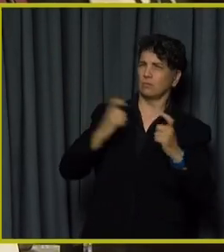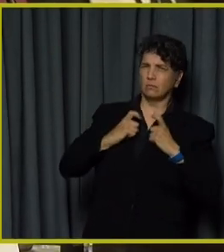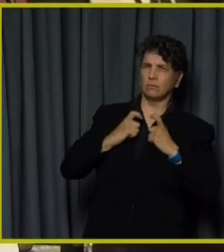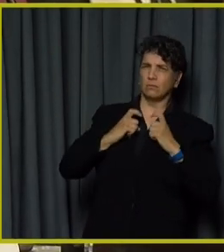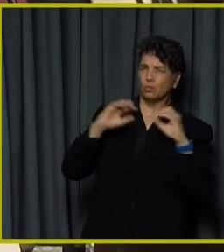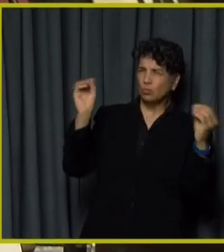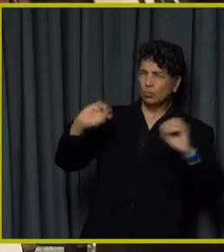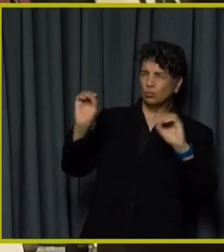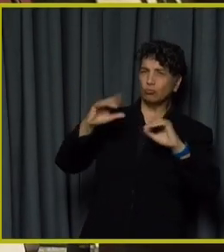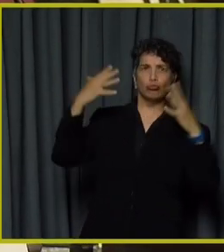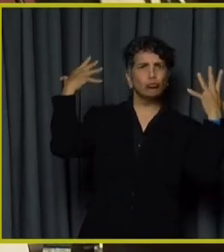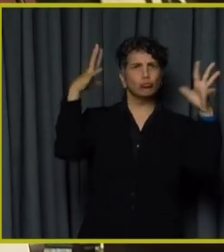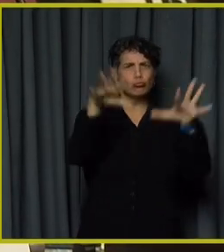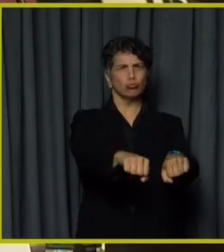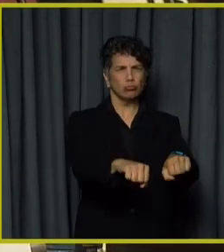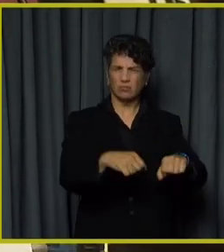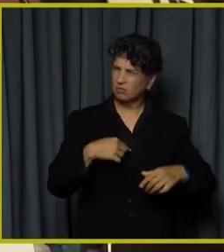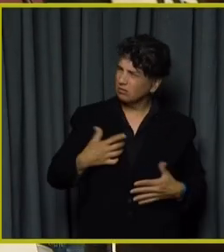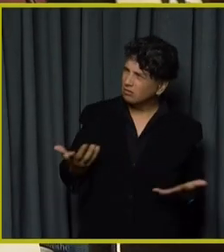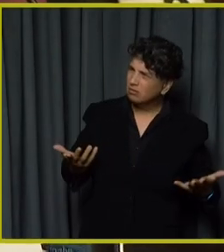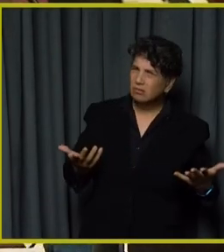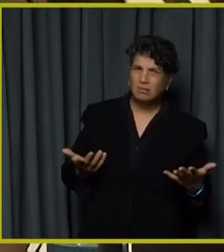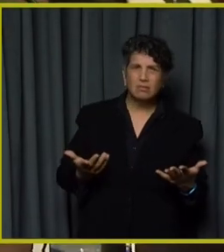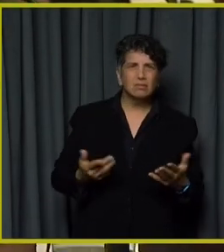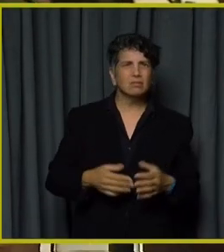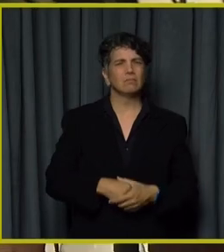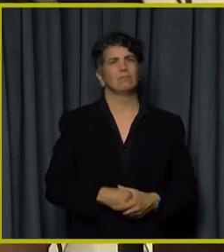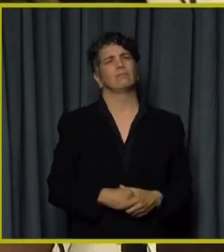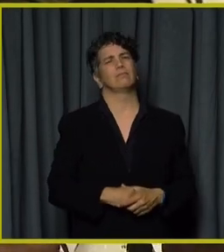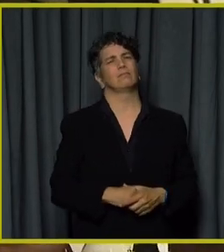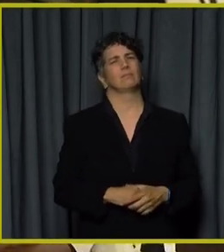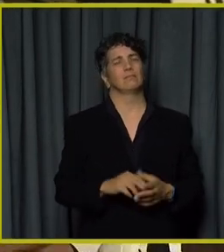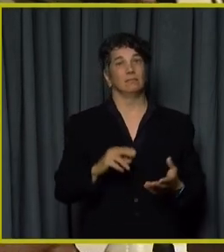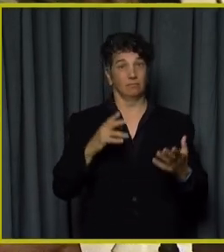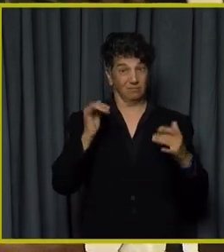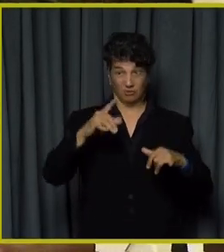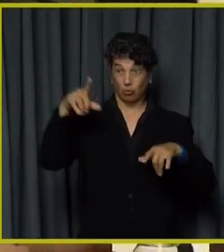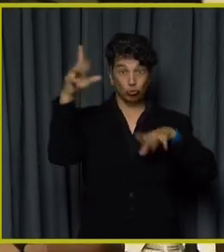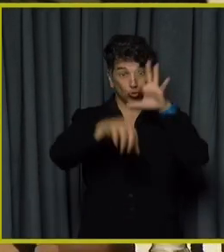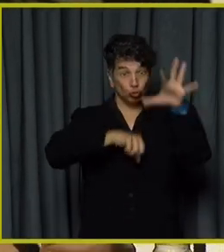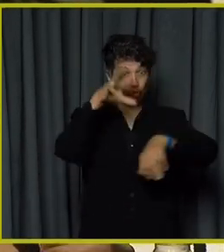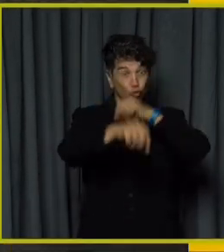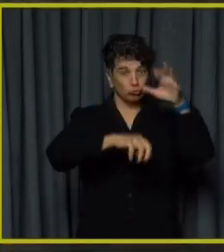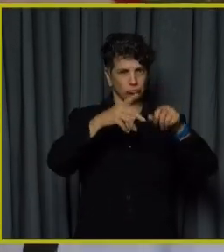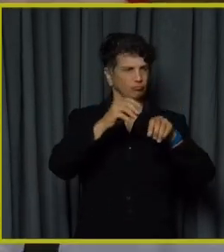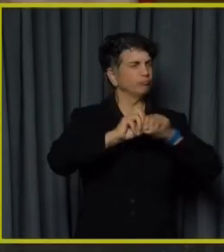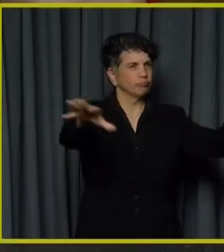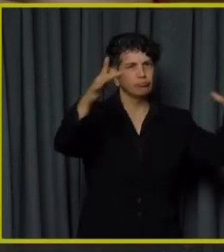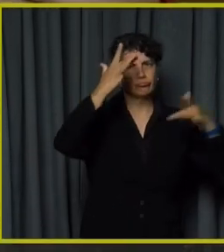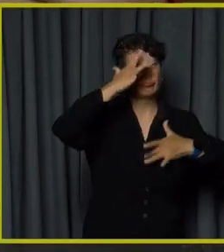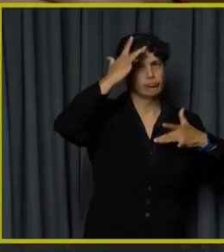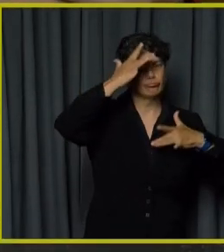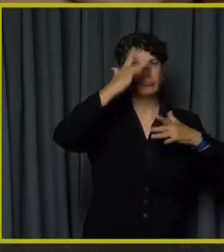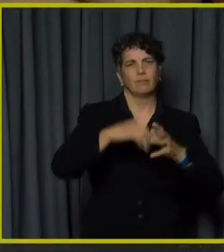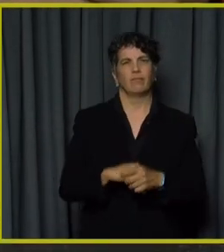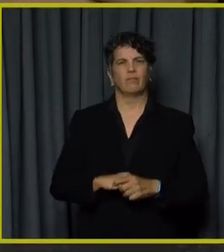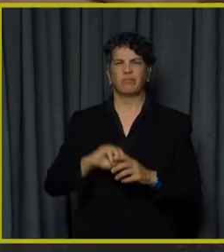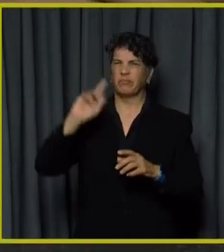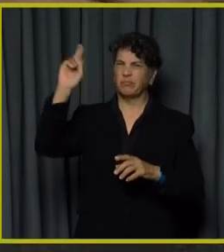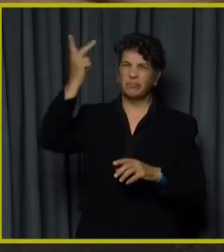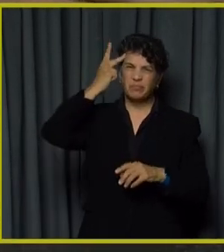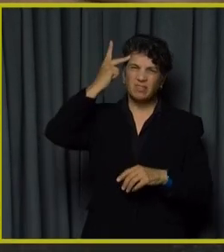to continue to raise because of corporations and greeds and politicians that don't want to listen. My name is Lois